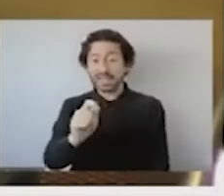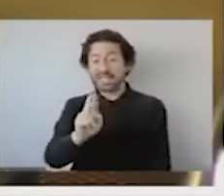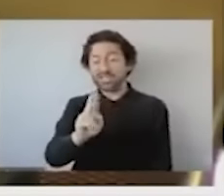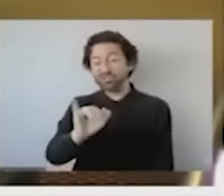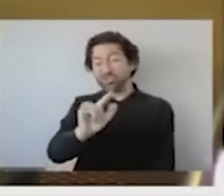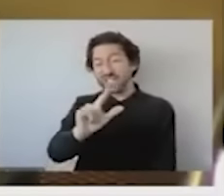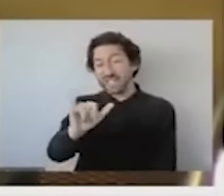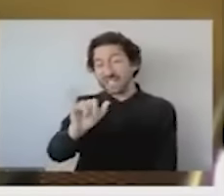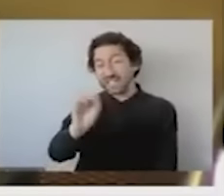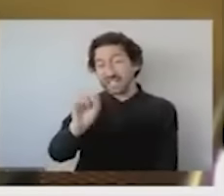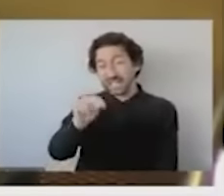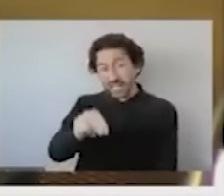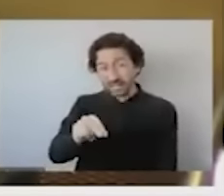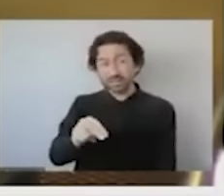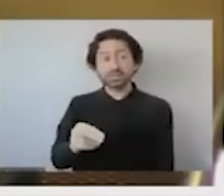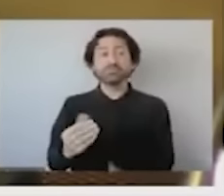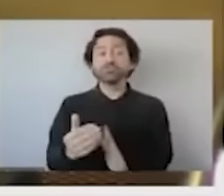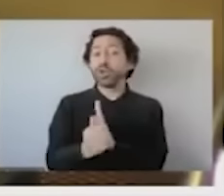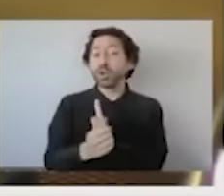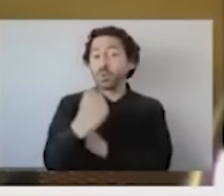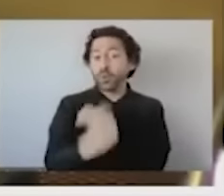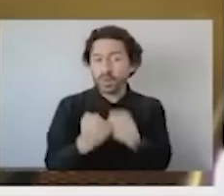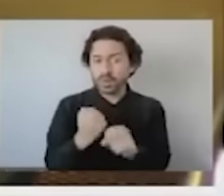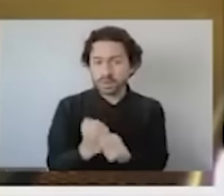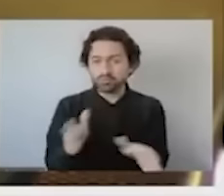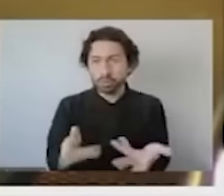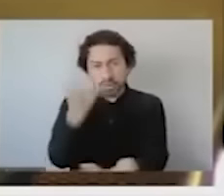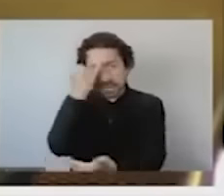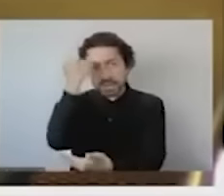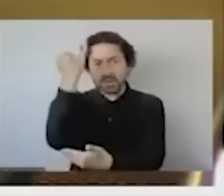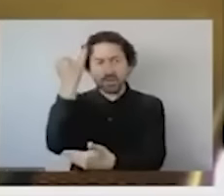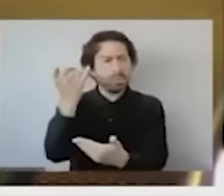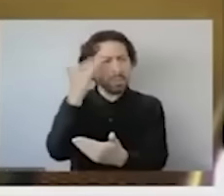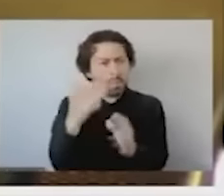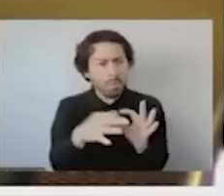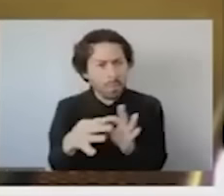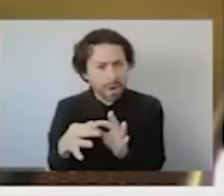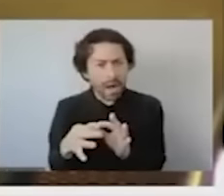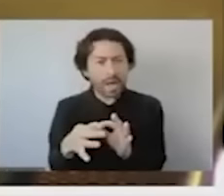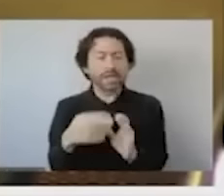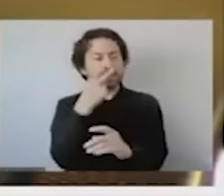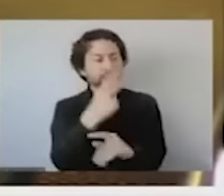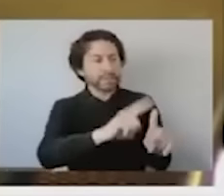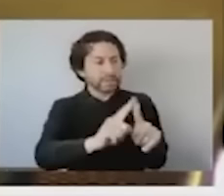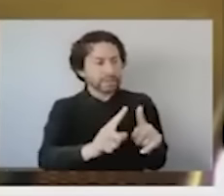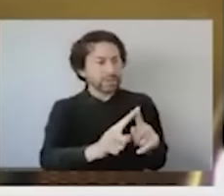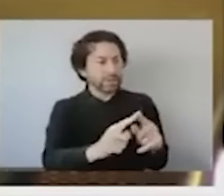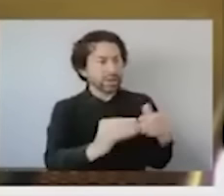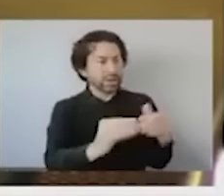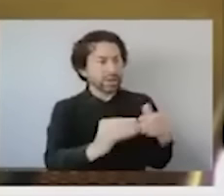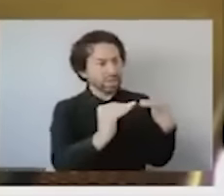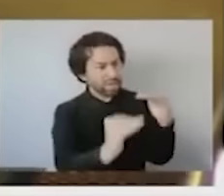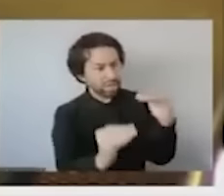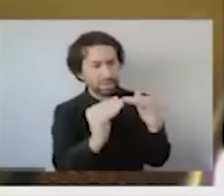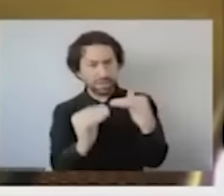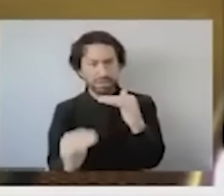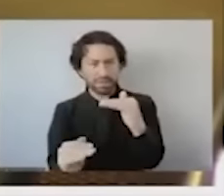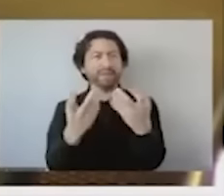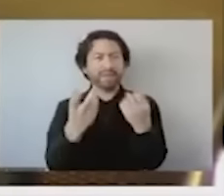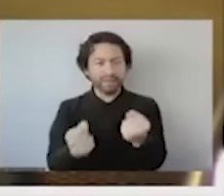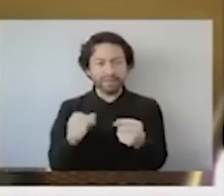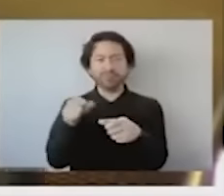was born out of the need to address these deficiencies and inequity in the global financial systems. The initiative has